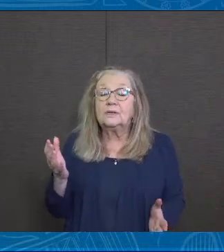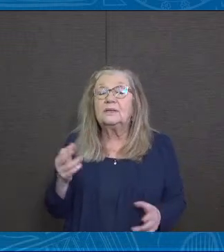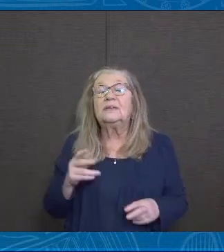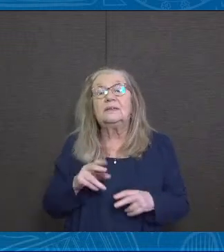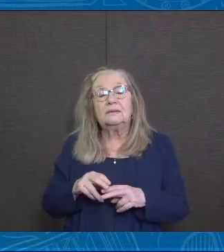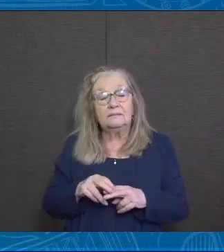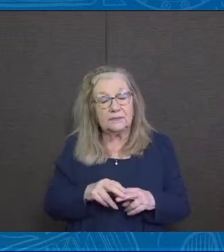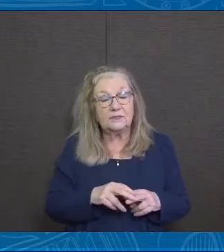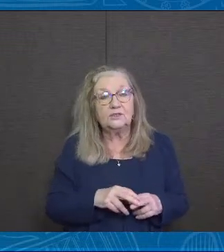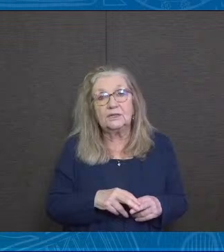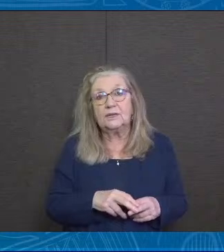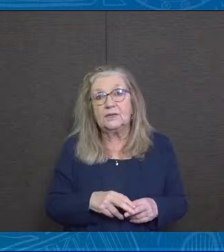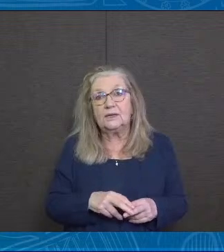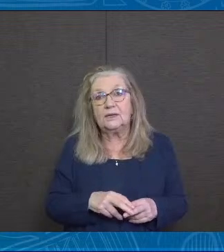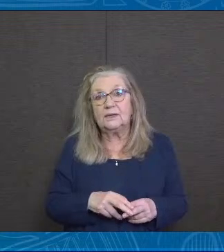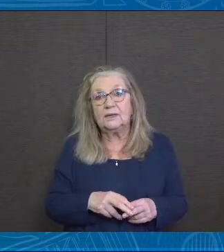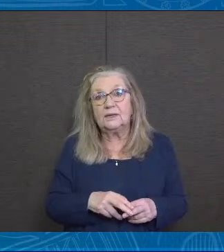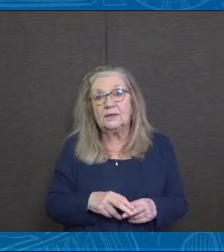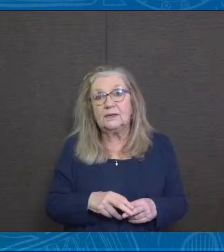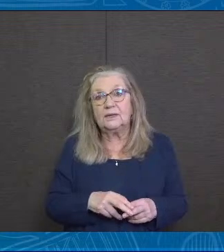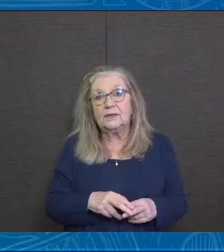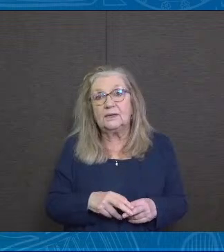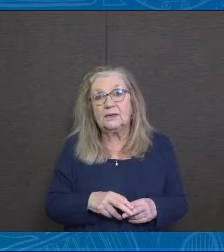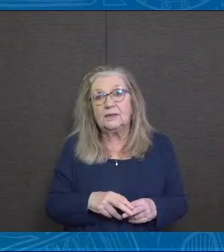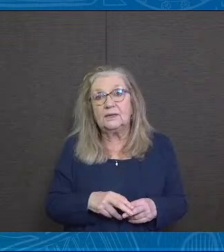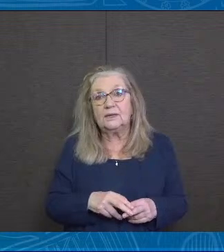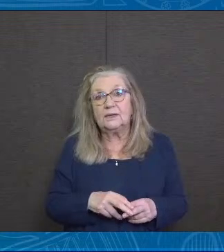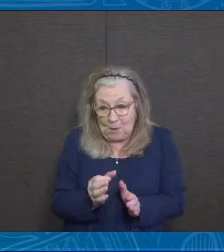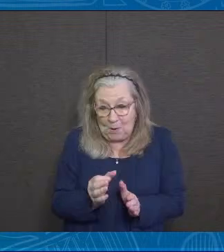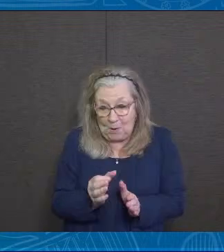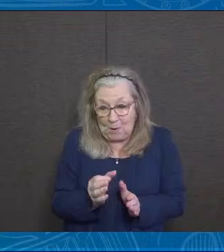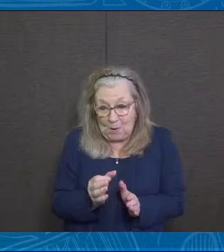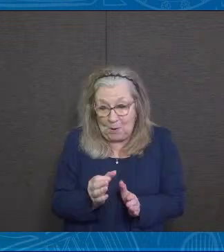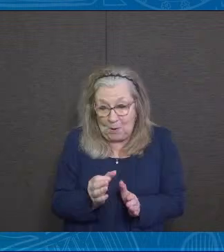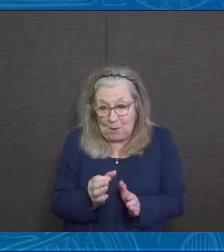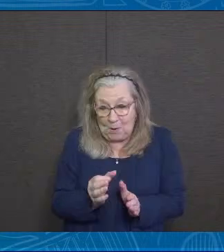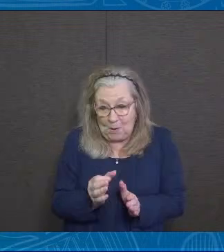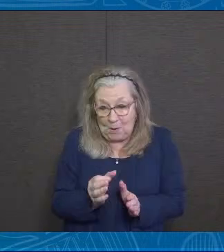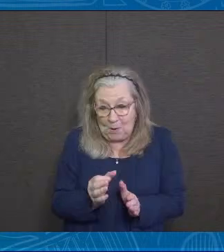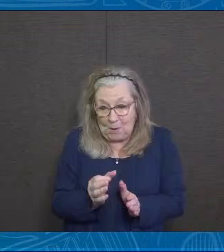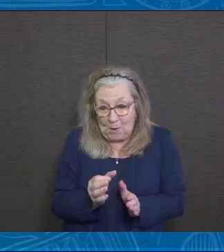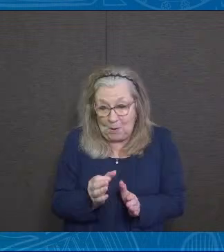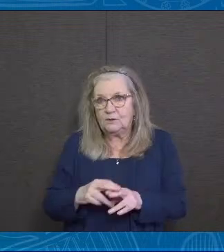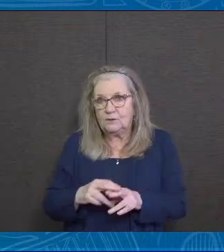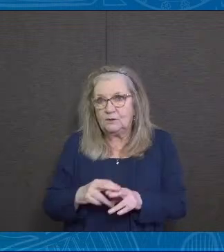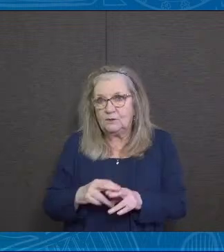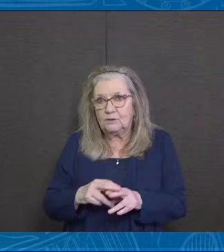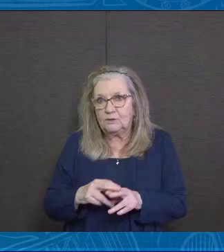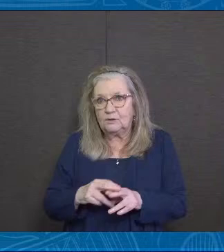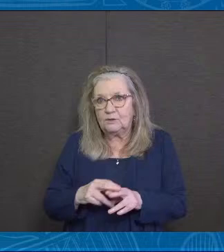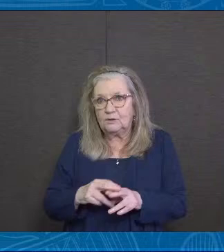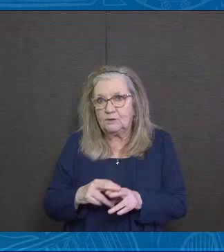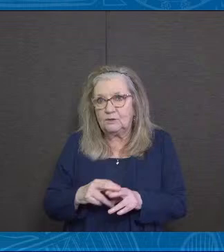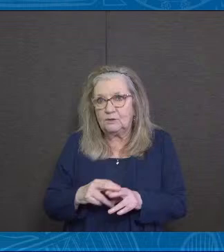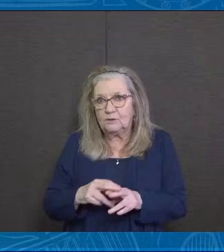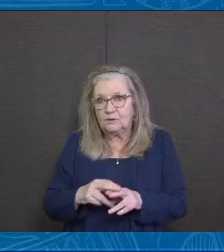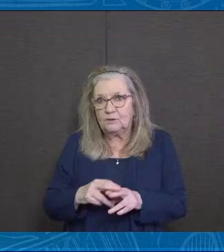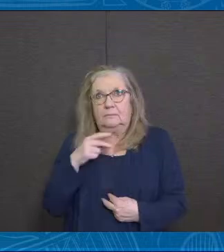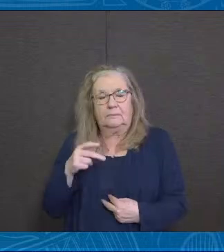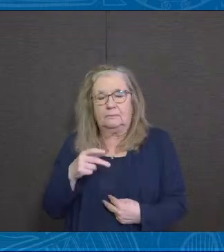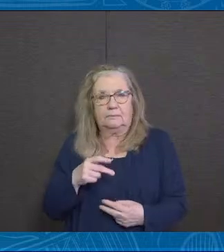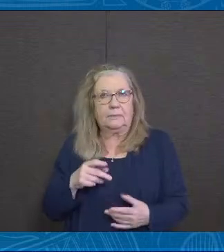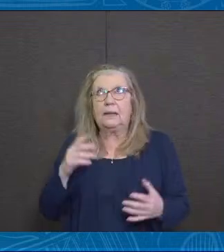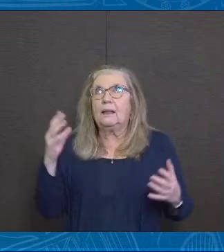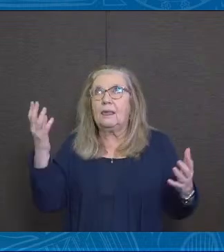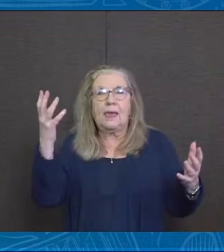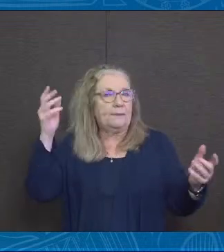many small island developing economies that is exposed to devastating impact of climate change, with increased frequency